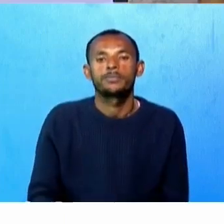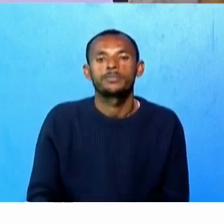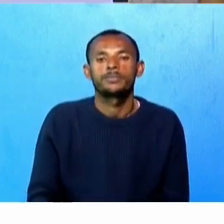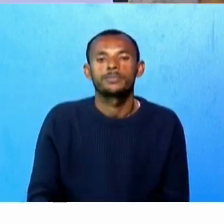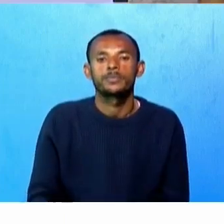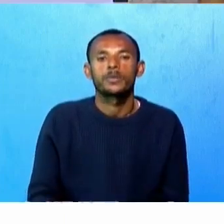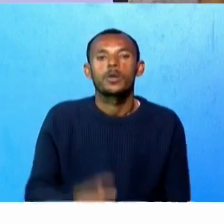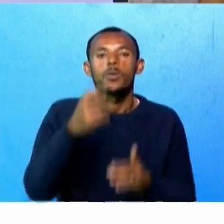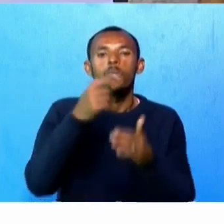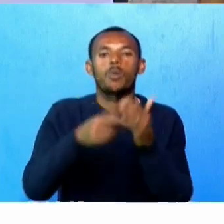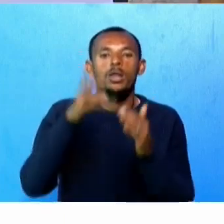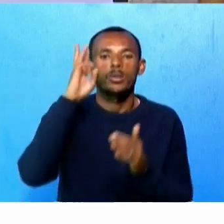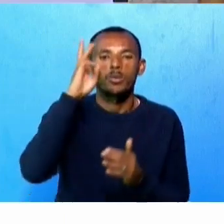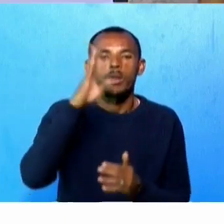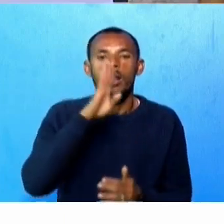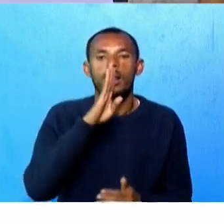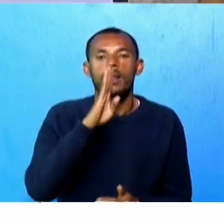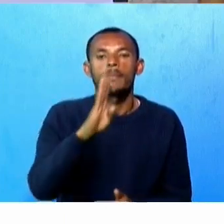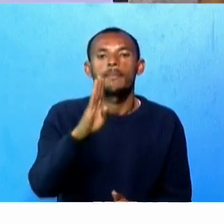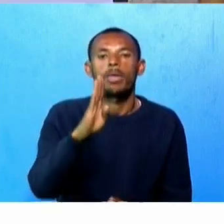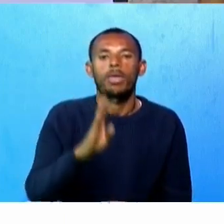What will be